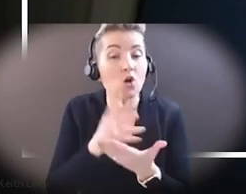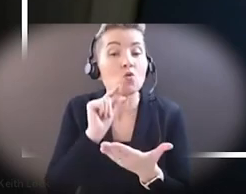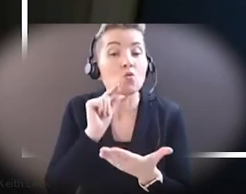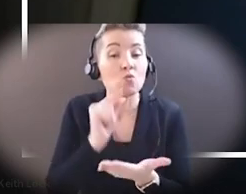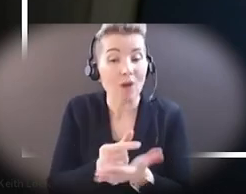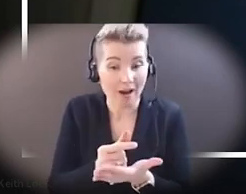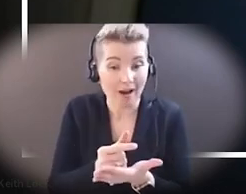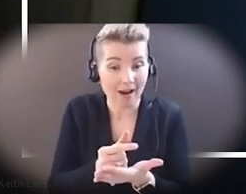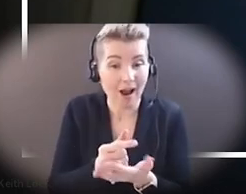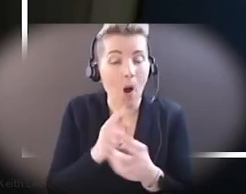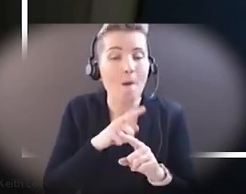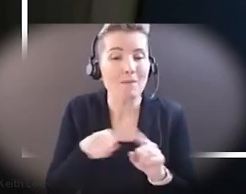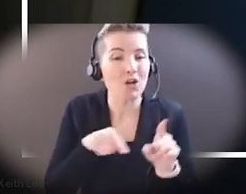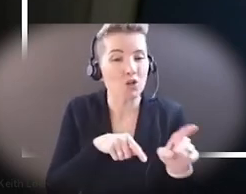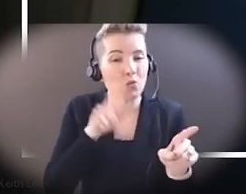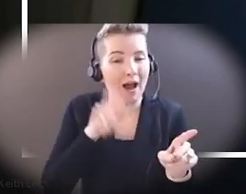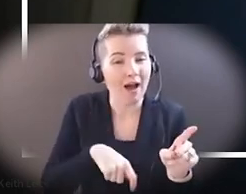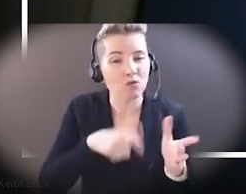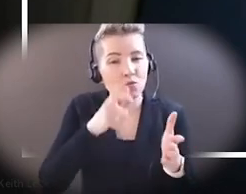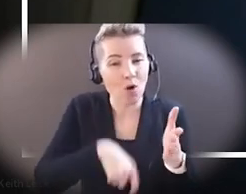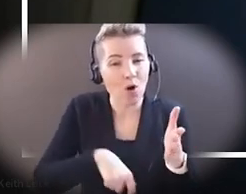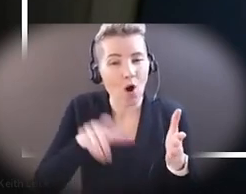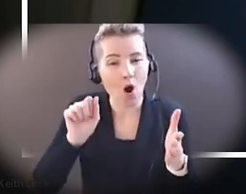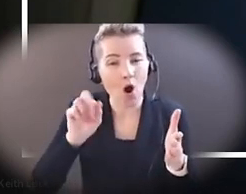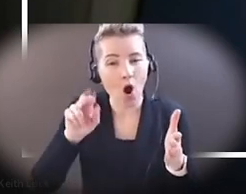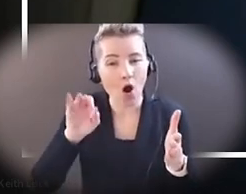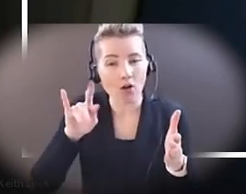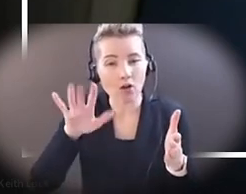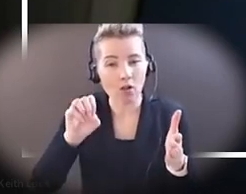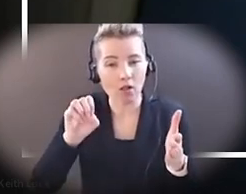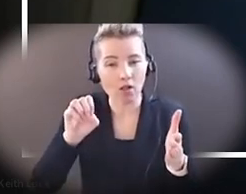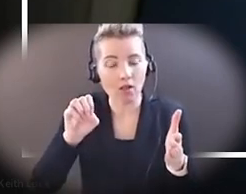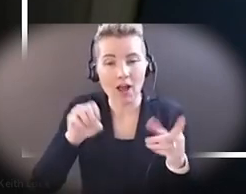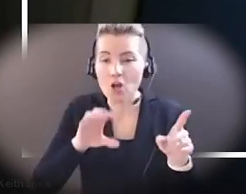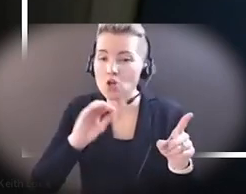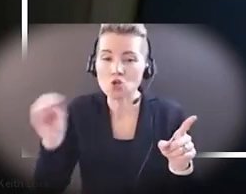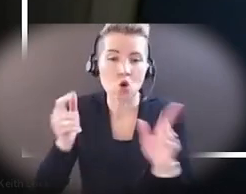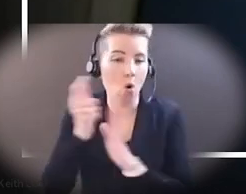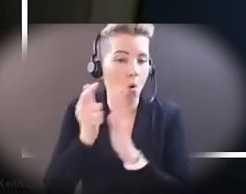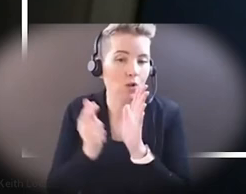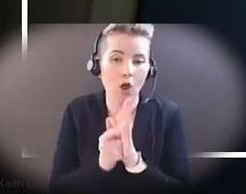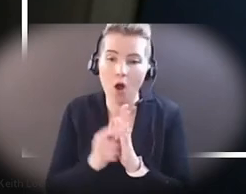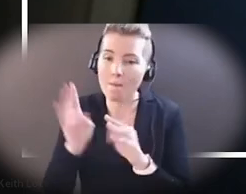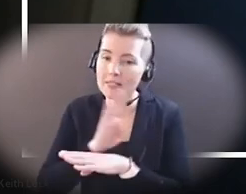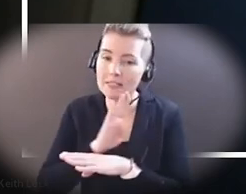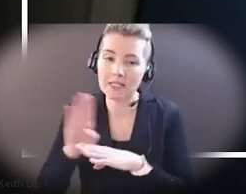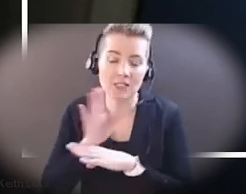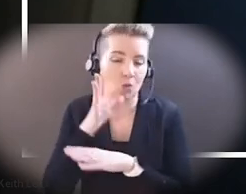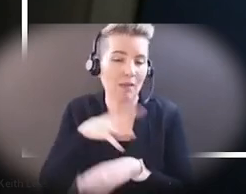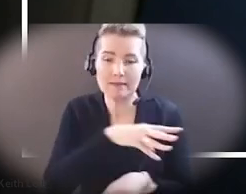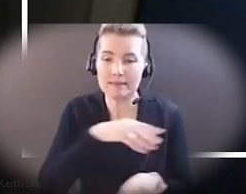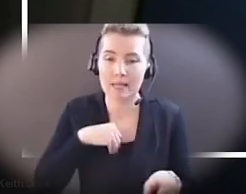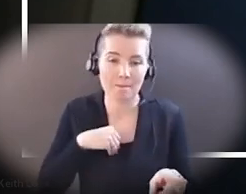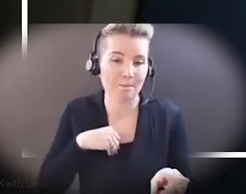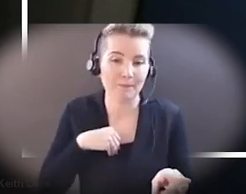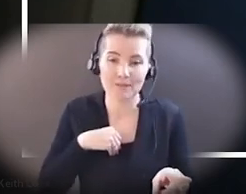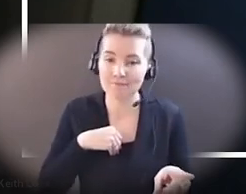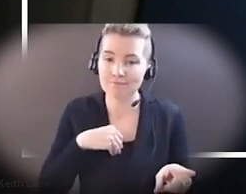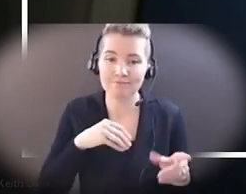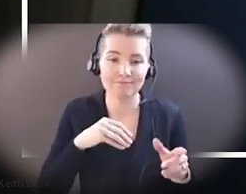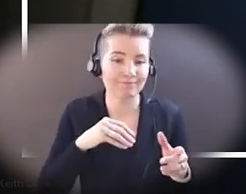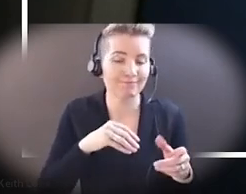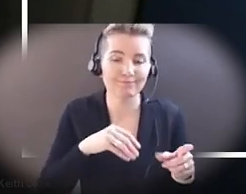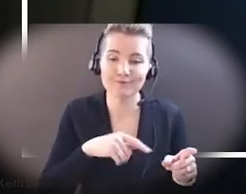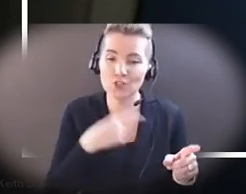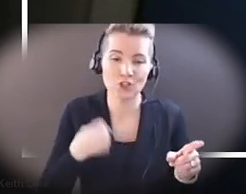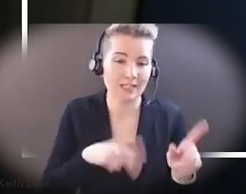to article, and no law firm would take a Chinese person in those days, but a Jewish law firm would